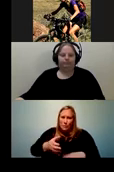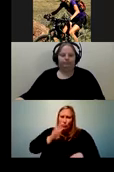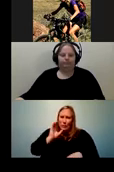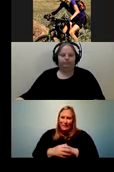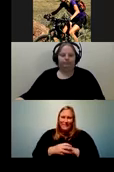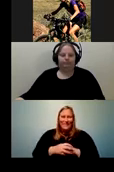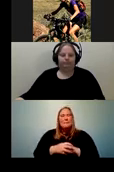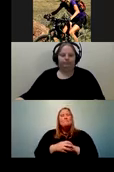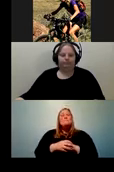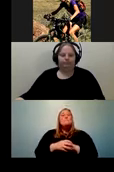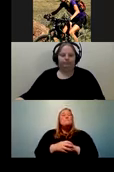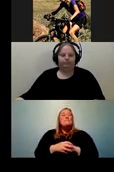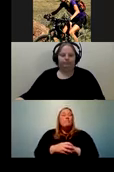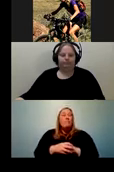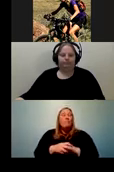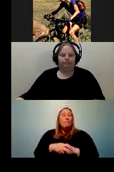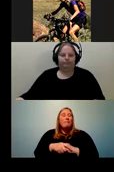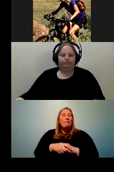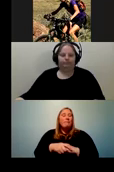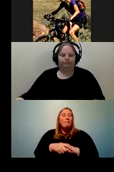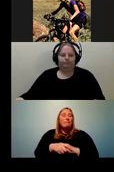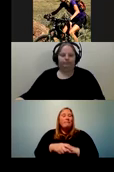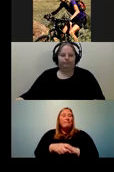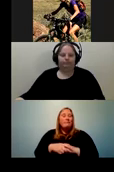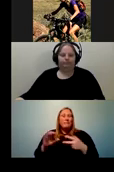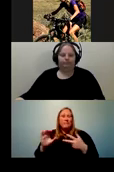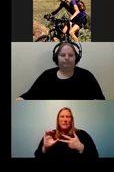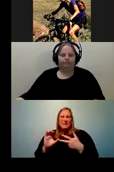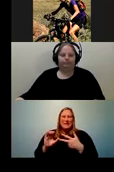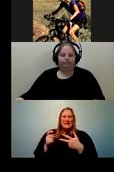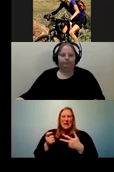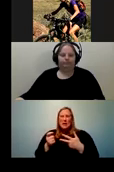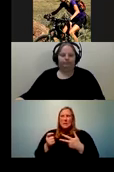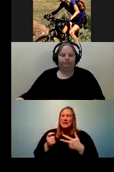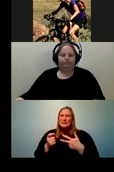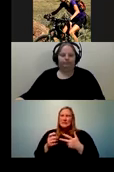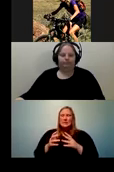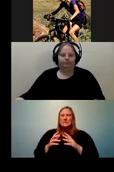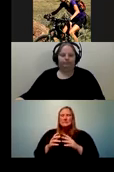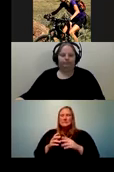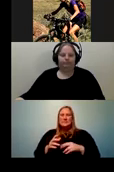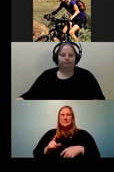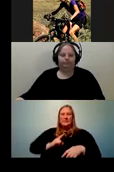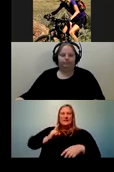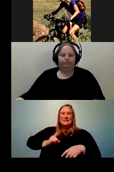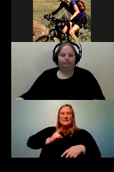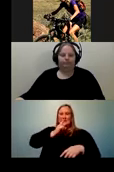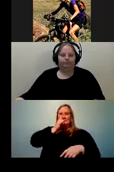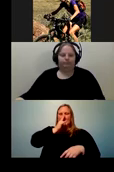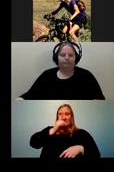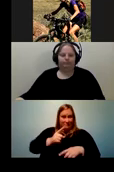And yes, I like the idea of C being a little too uptight. That it certainly came out that way, didn't